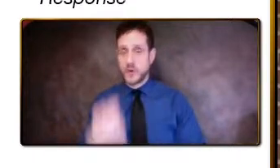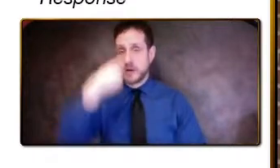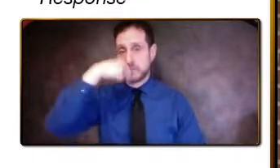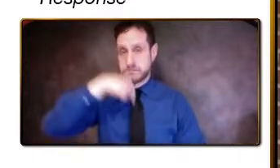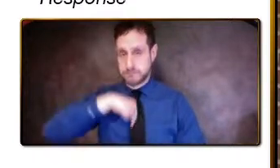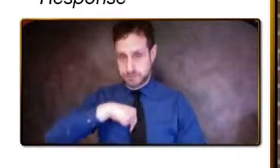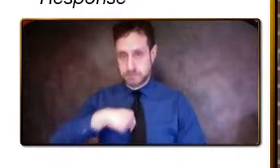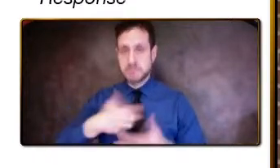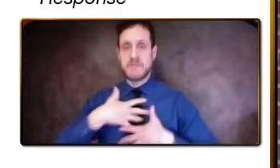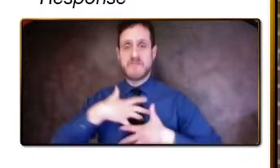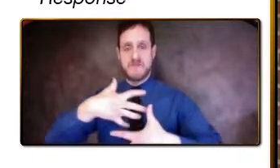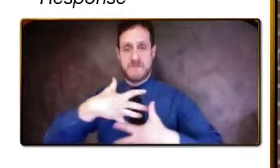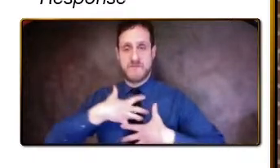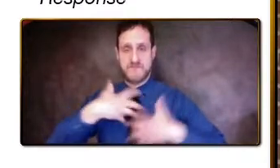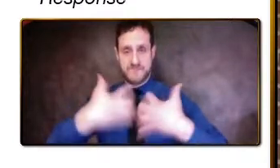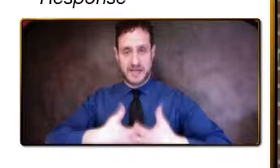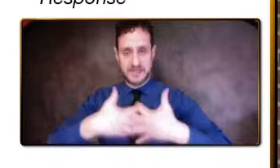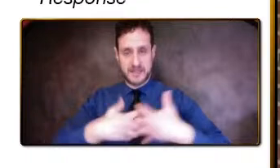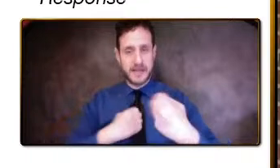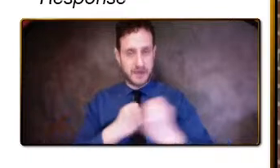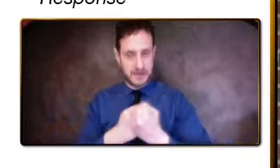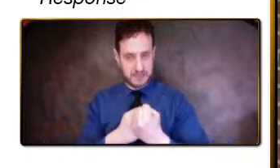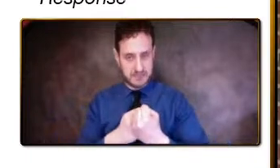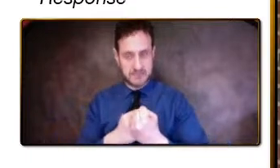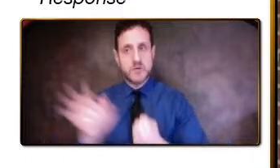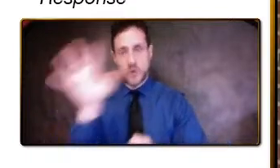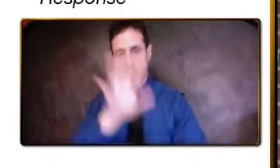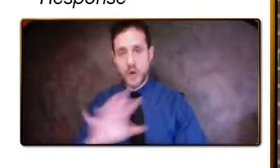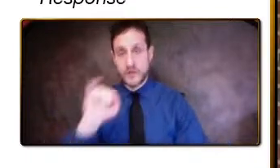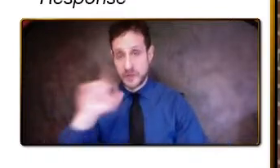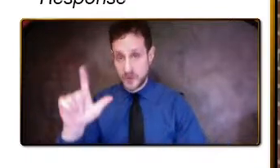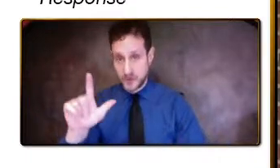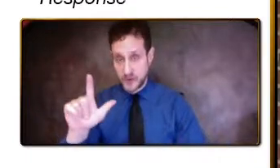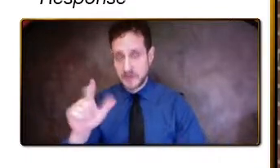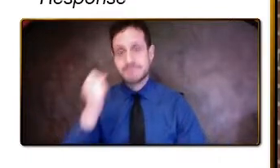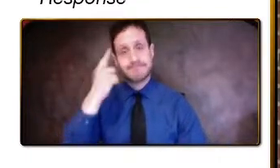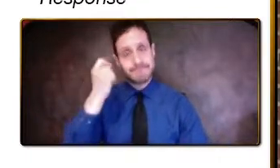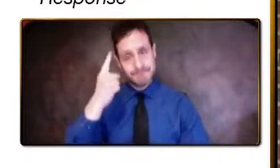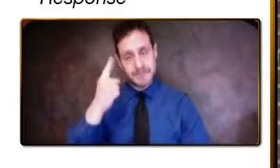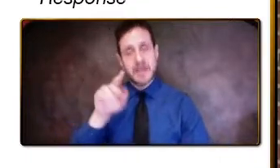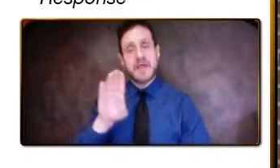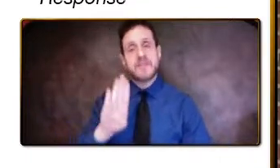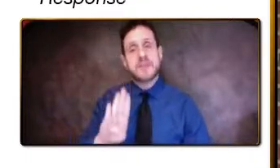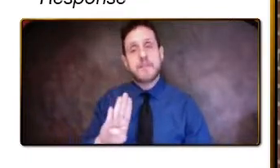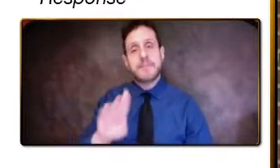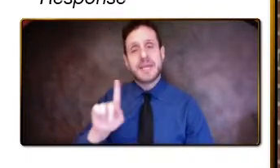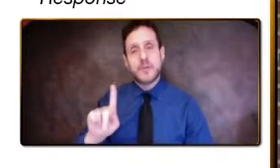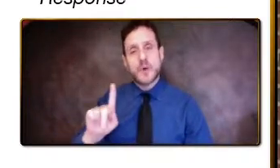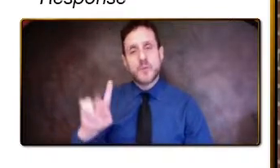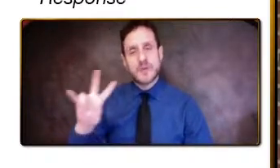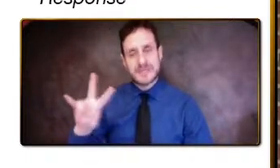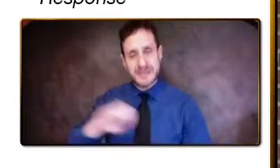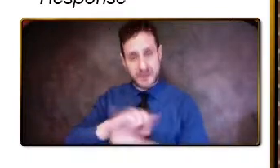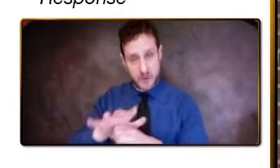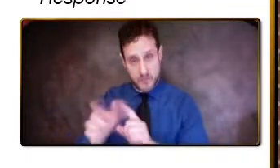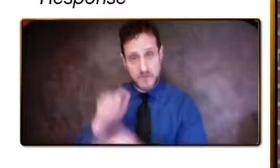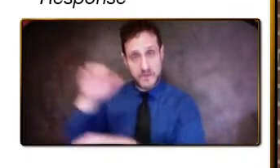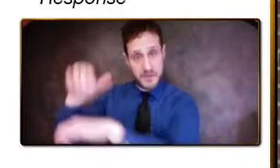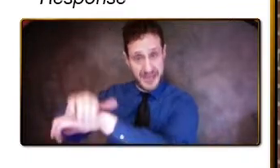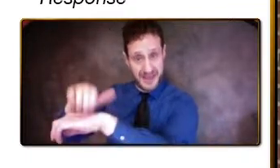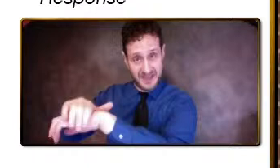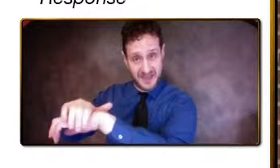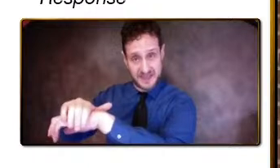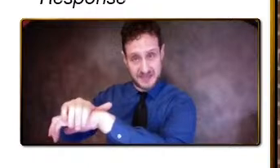the state. As the governor mentioned, the COVID variant, or the B.1.1.7, found in